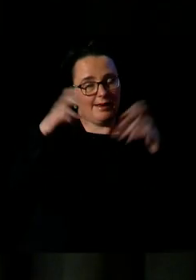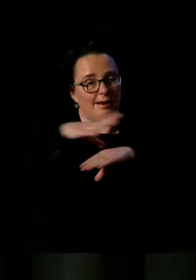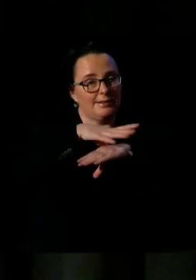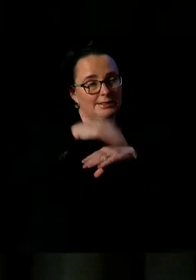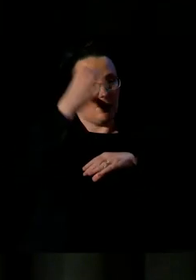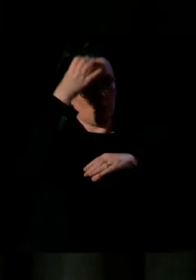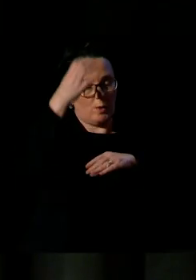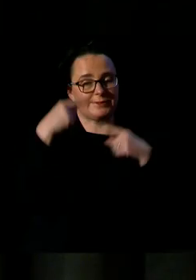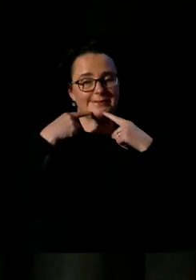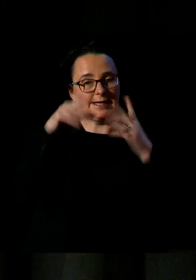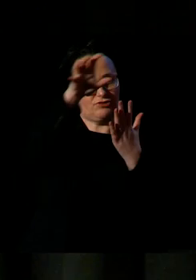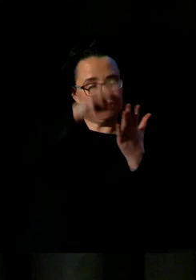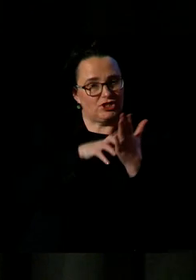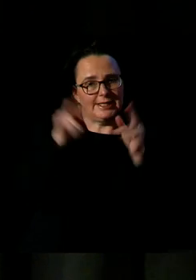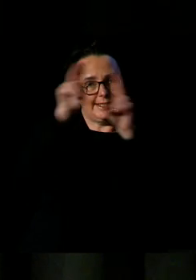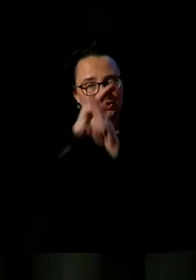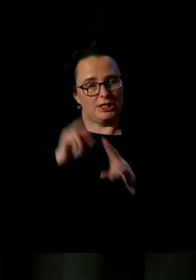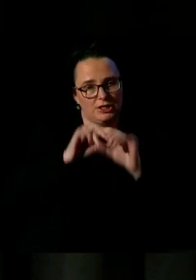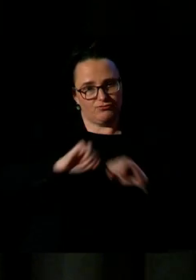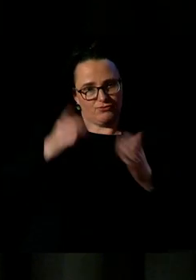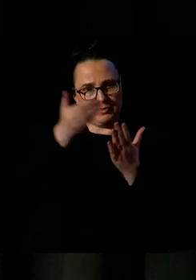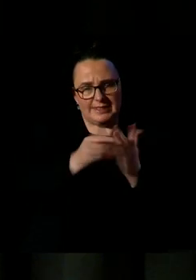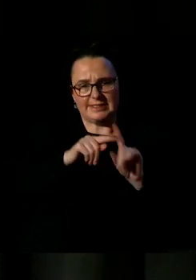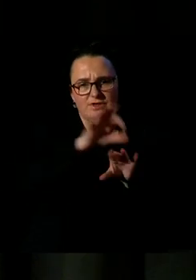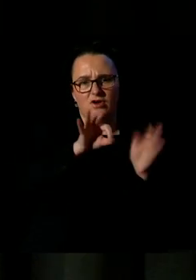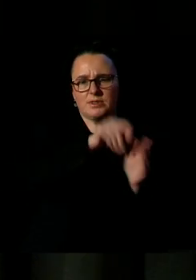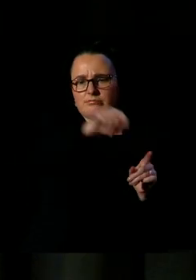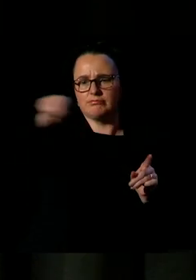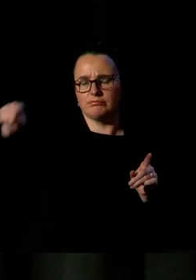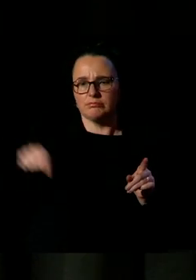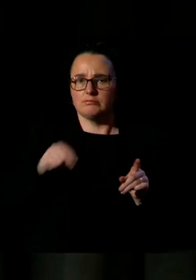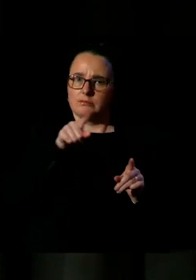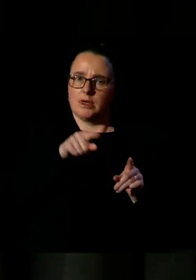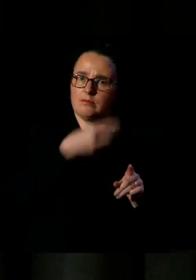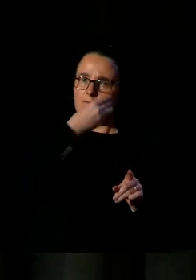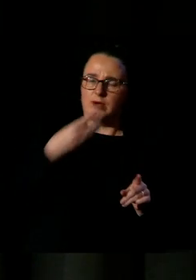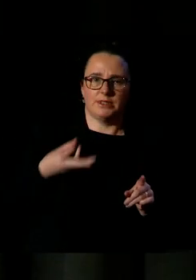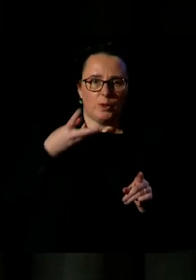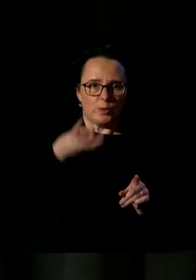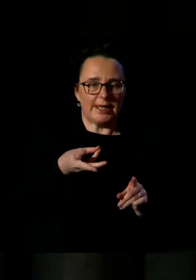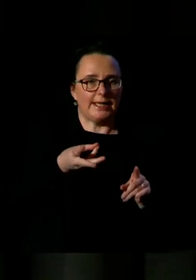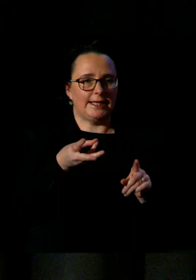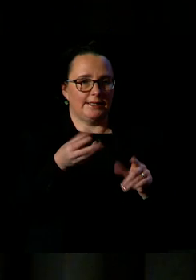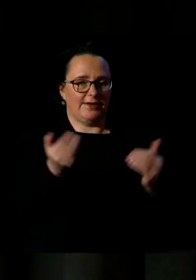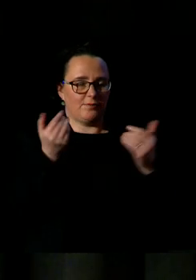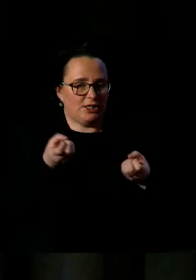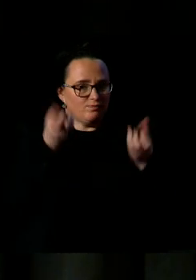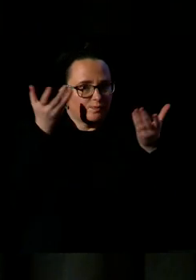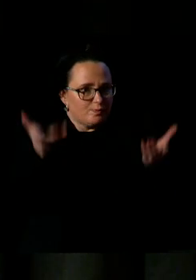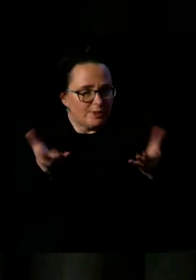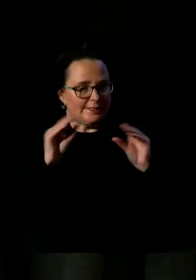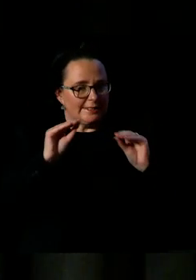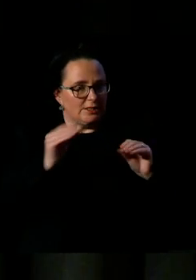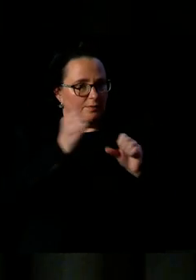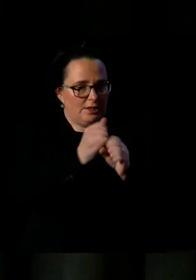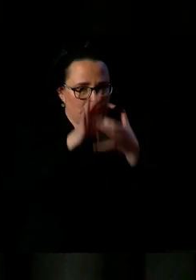an international agreement between governments to commemorate and educate about the Holocaust. I invite Neil